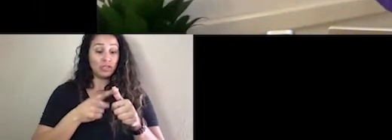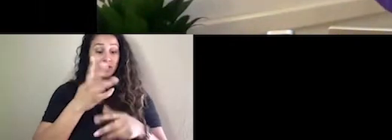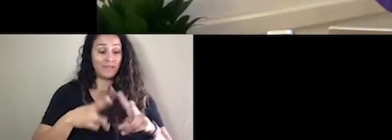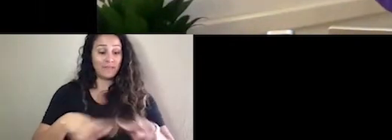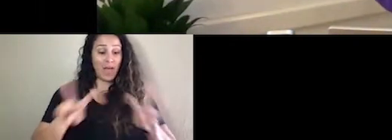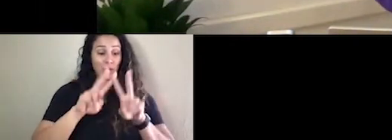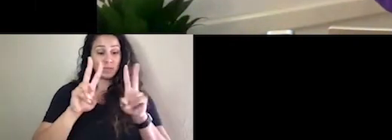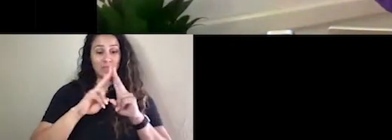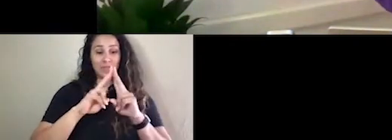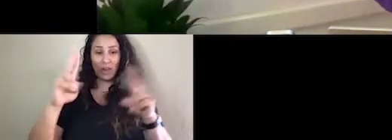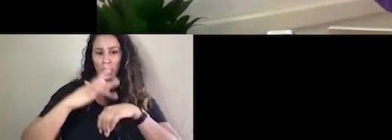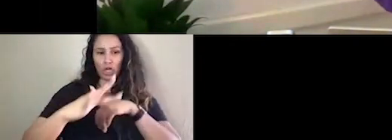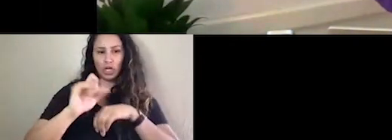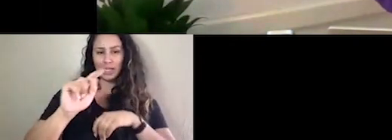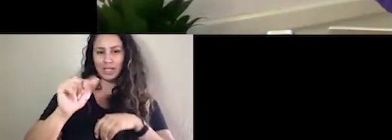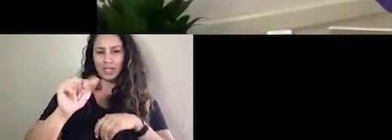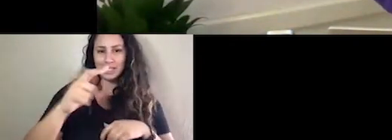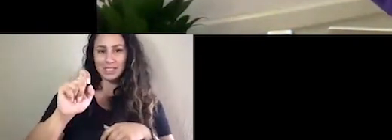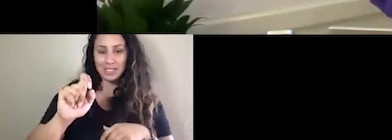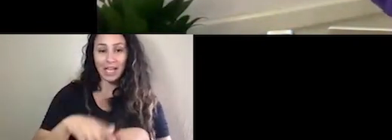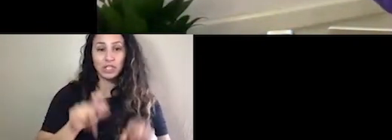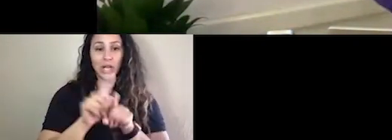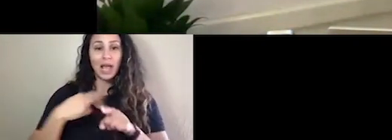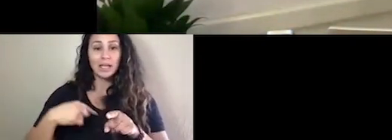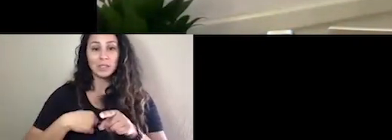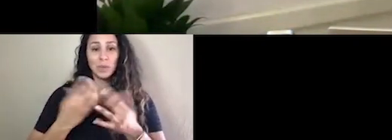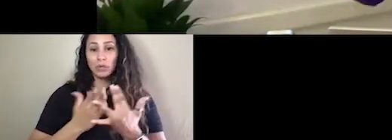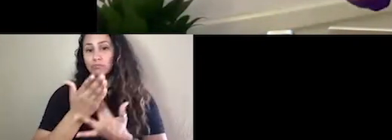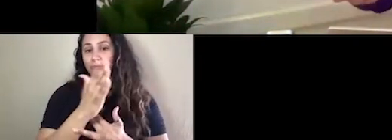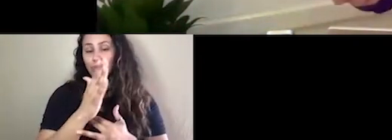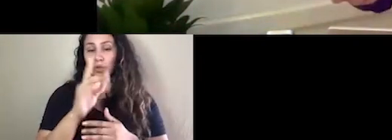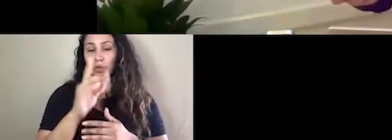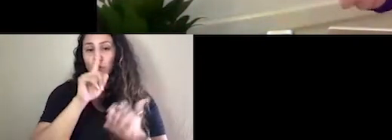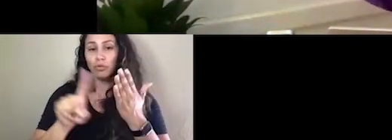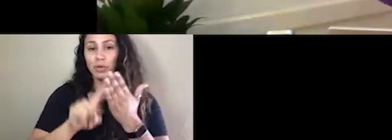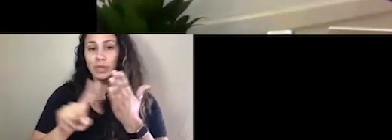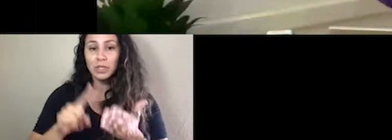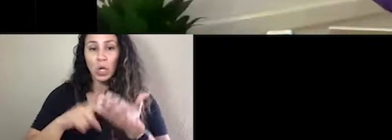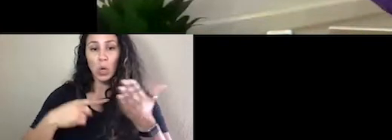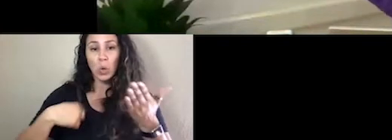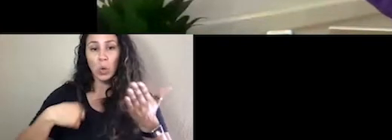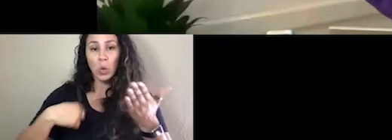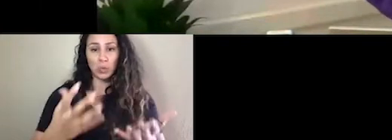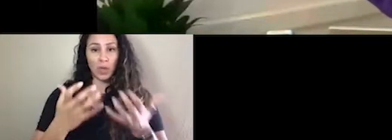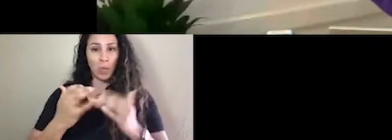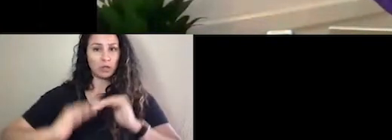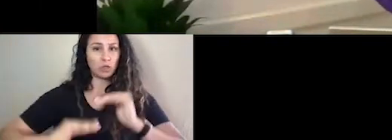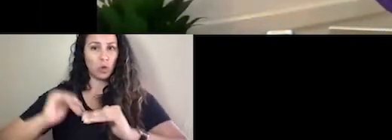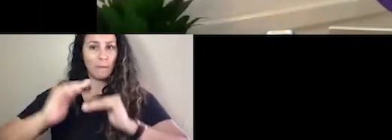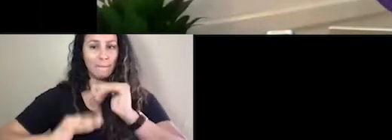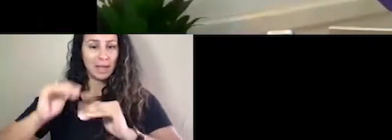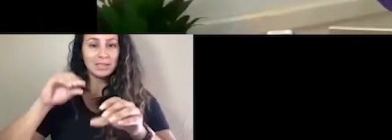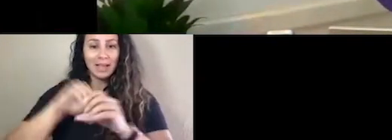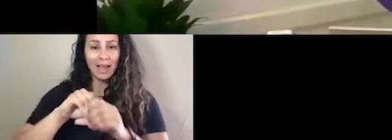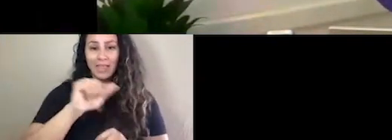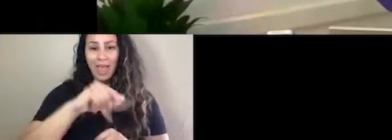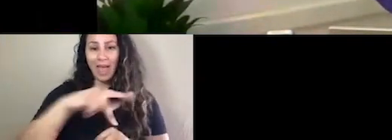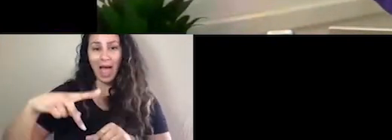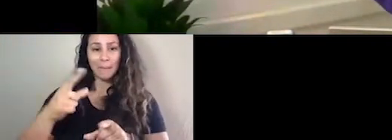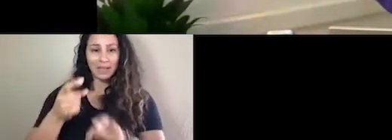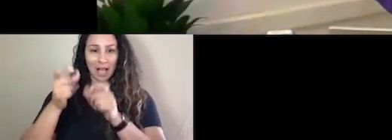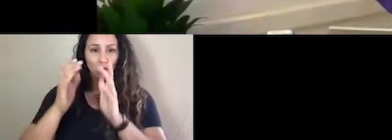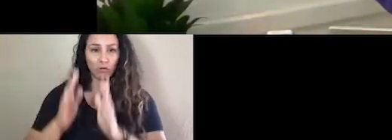stage. So as we were doing the research on, so what do we want to build in App Accelerator? We probably